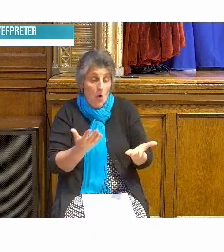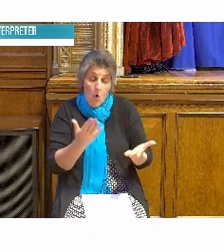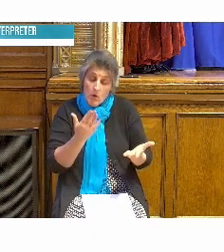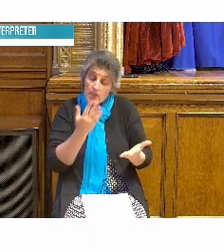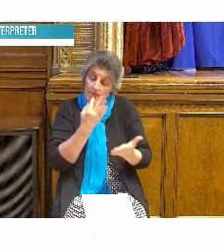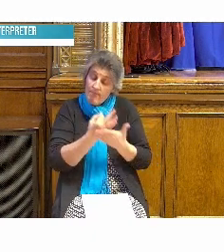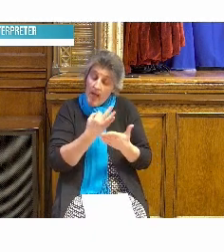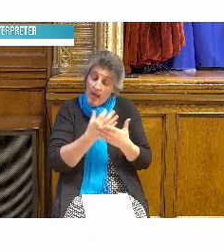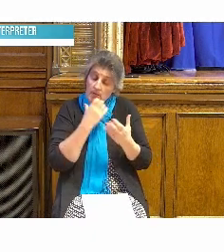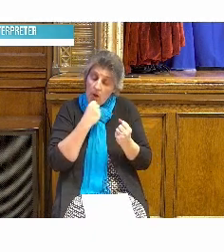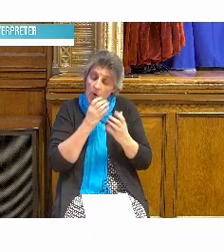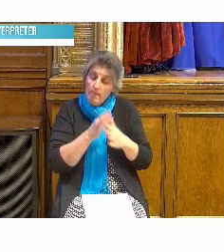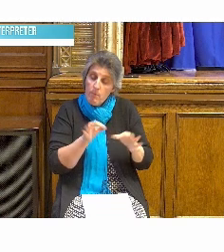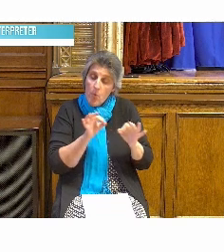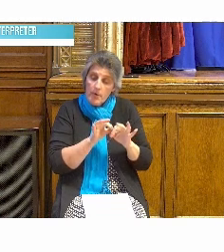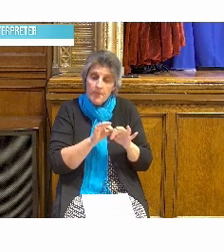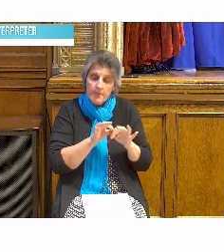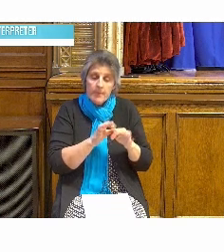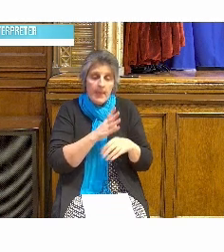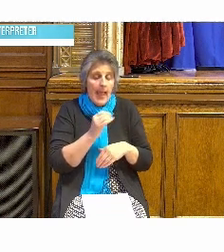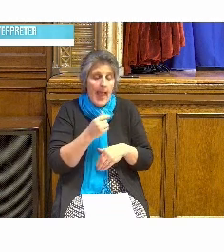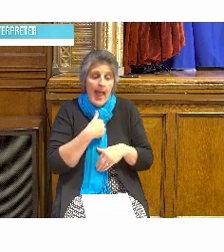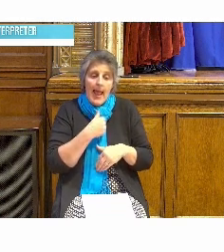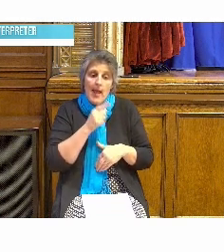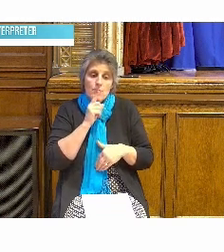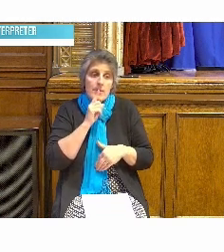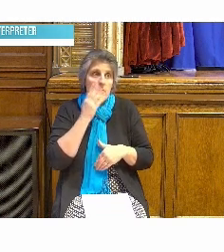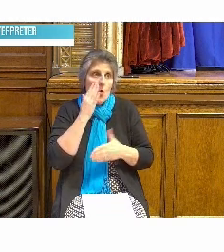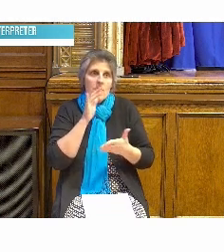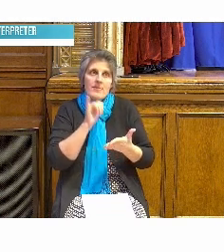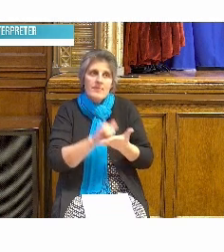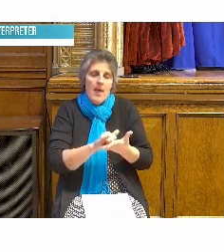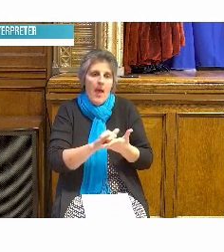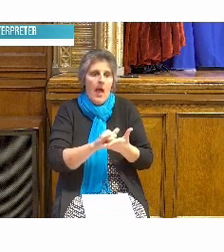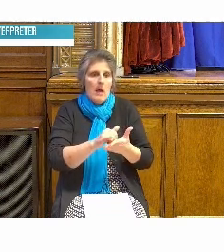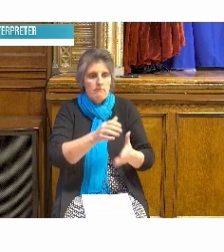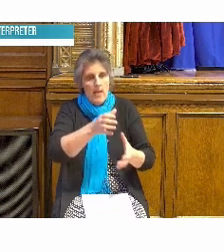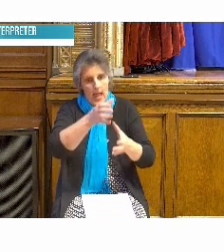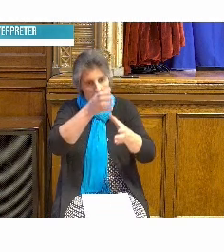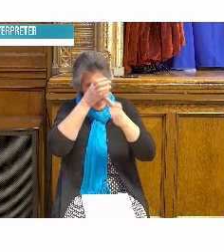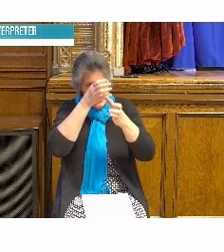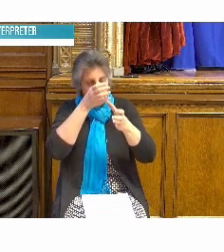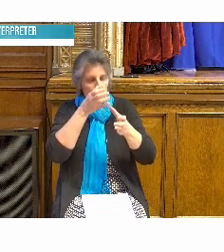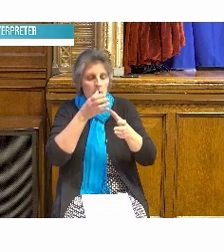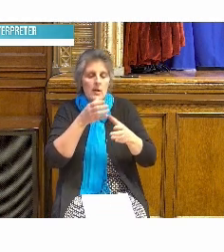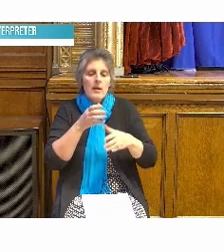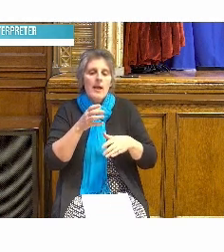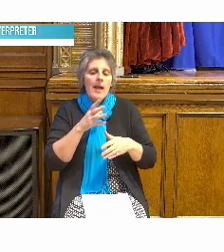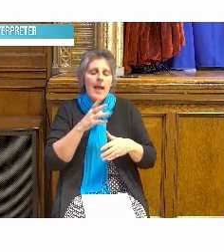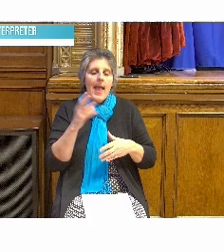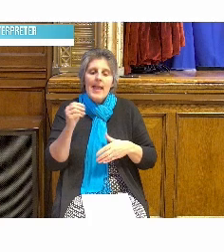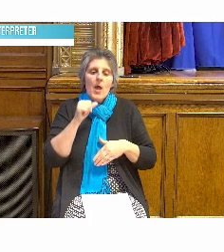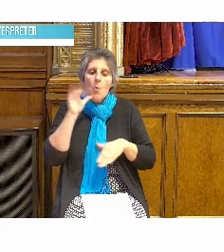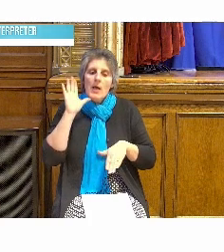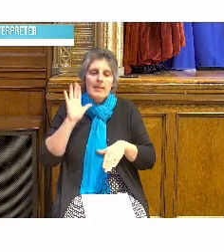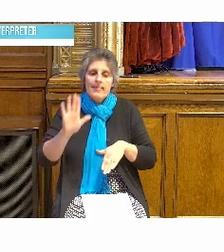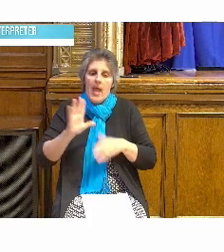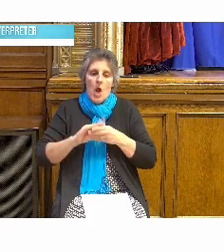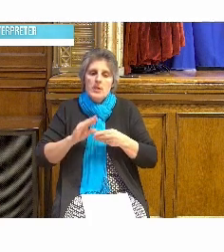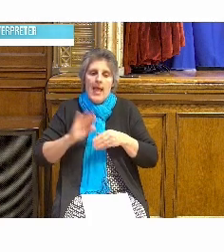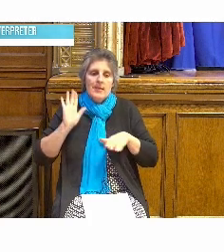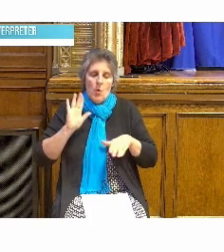are important. I really, that expert, it wasn't testimony, it was